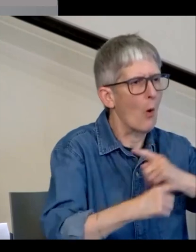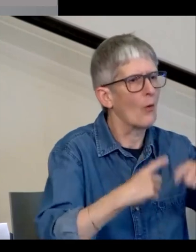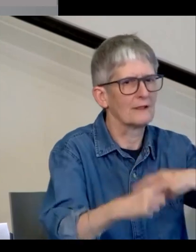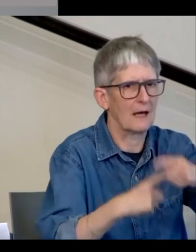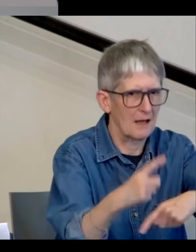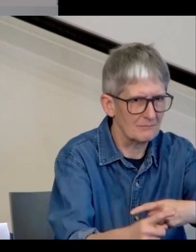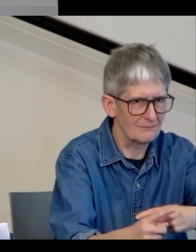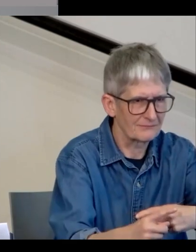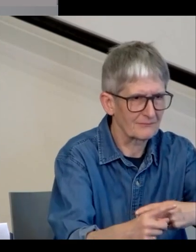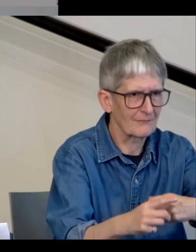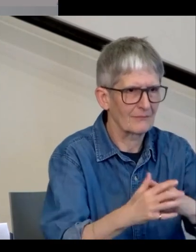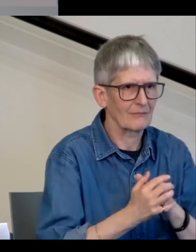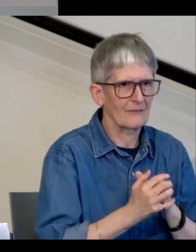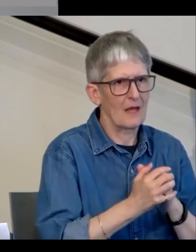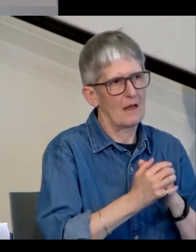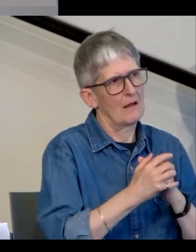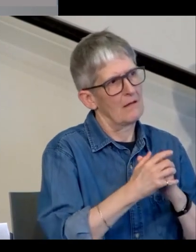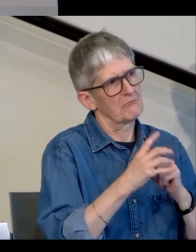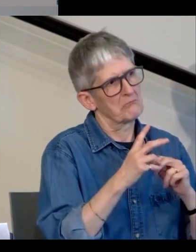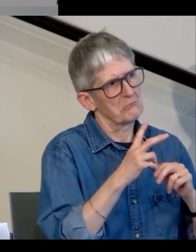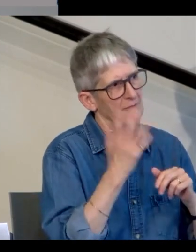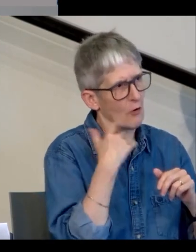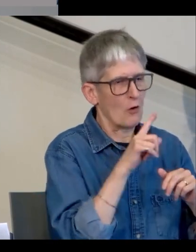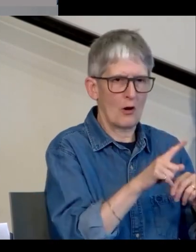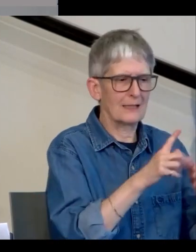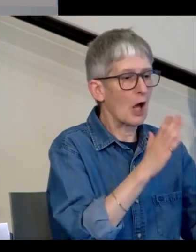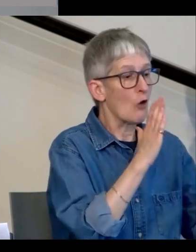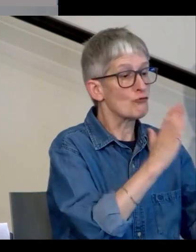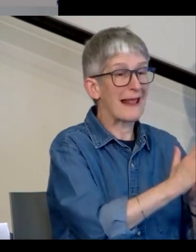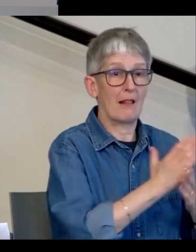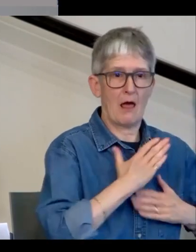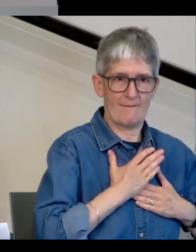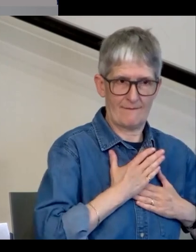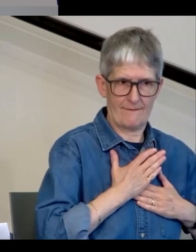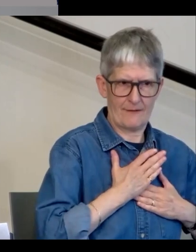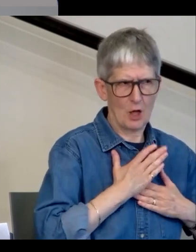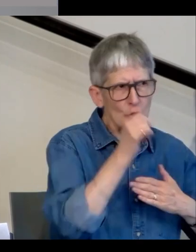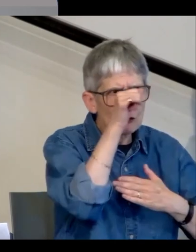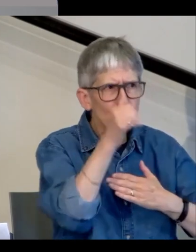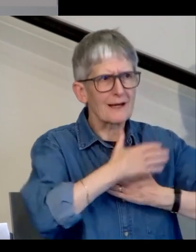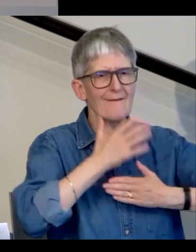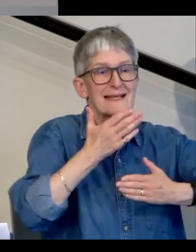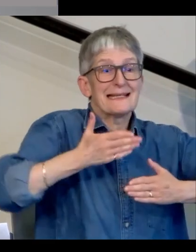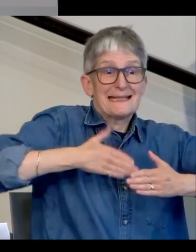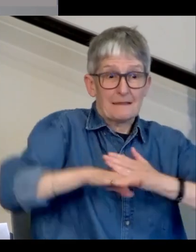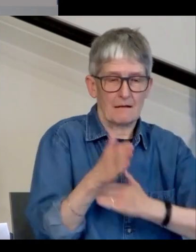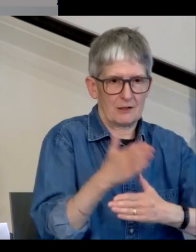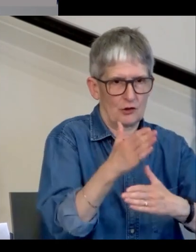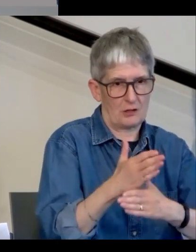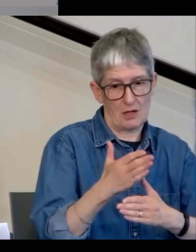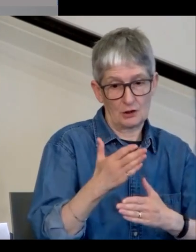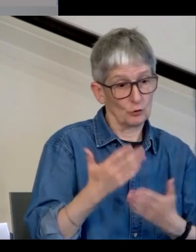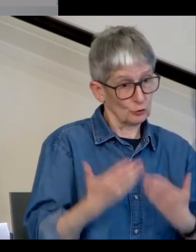In previous weeks, we've looked at authentic love and what Christian love looks like in action. And this